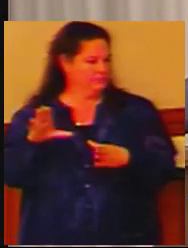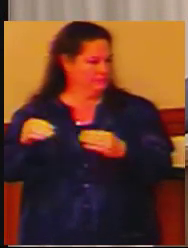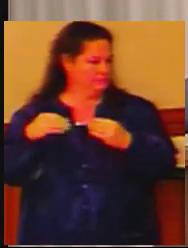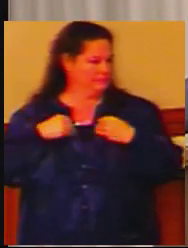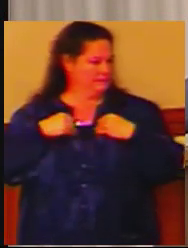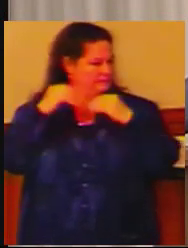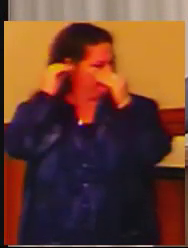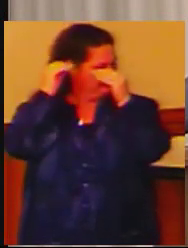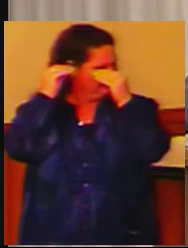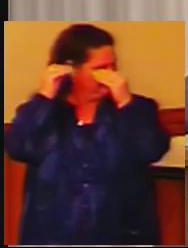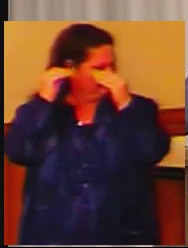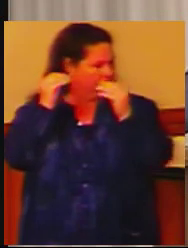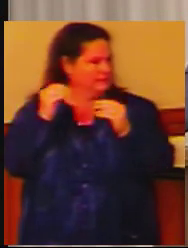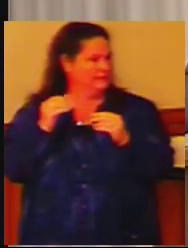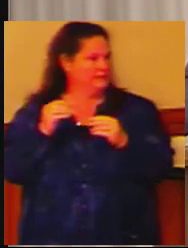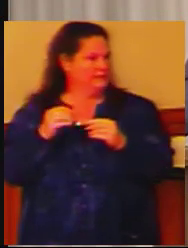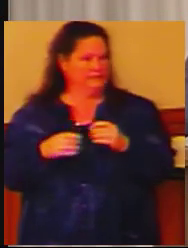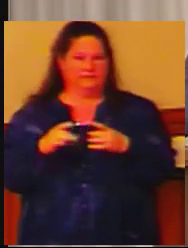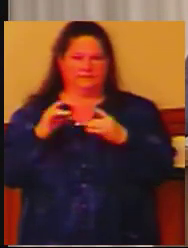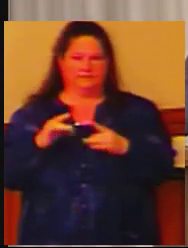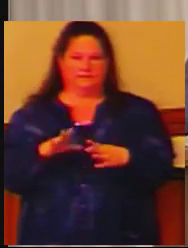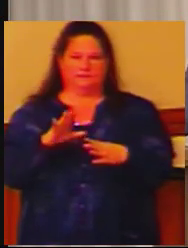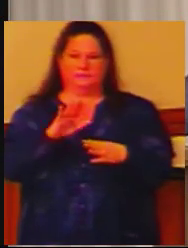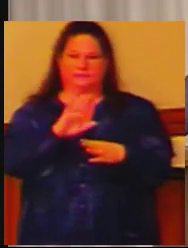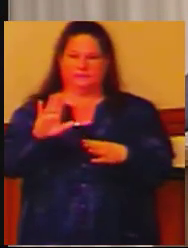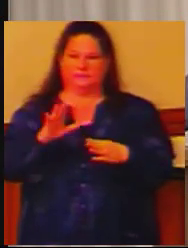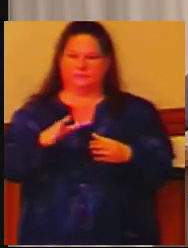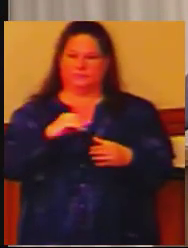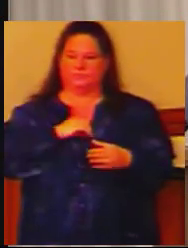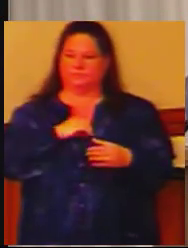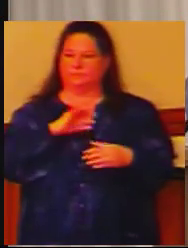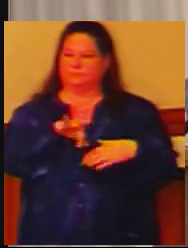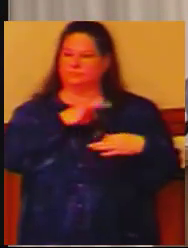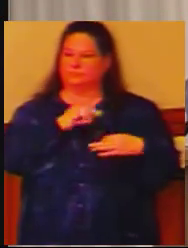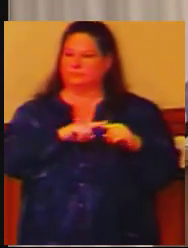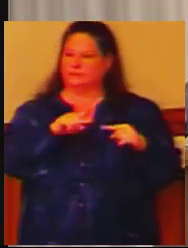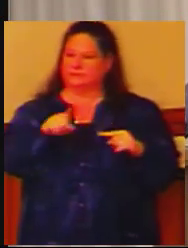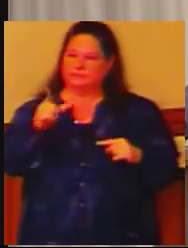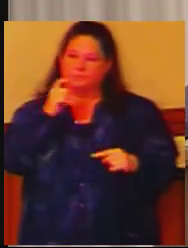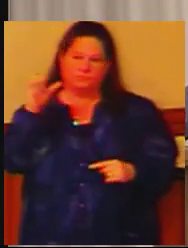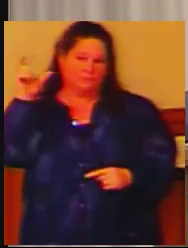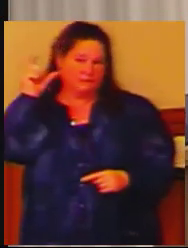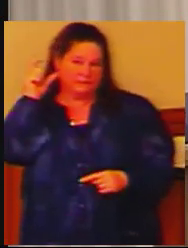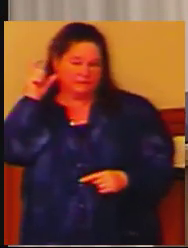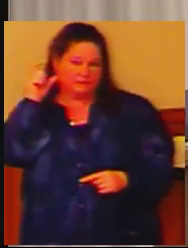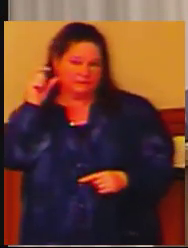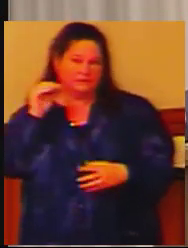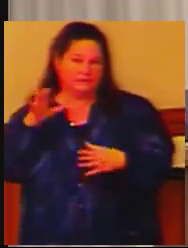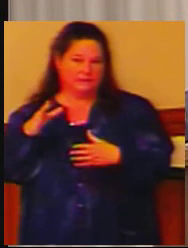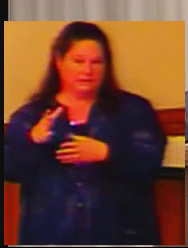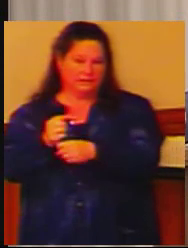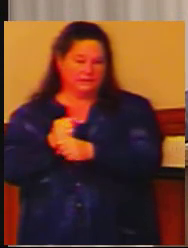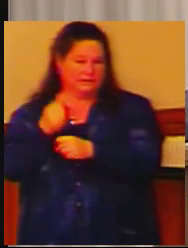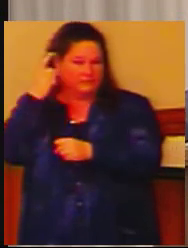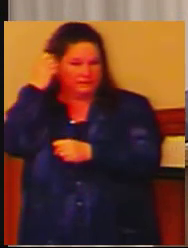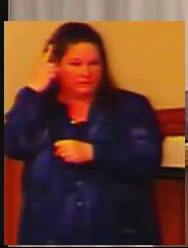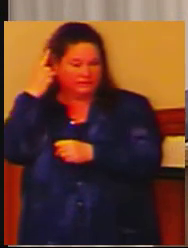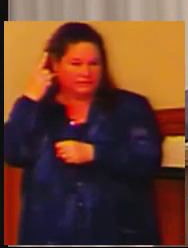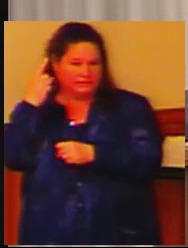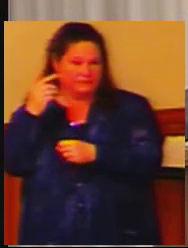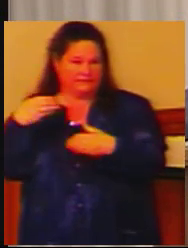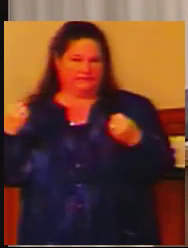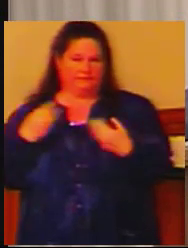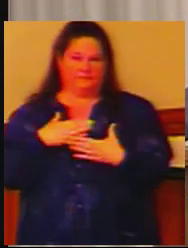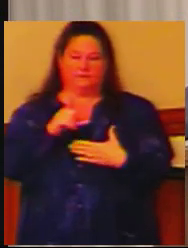instruction despiseth his own soul. But he that heareth reproof getteth understanding. The fear of the